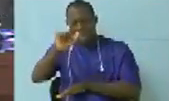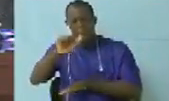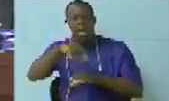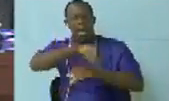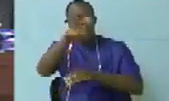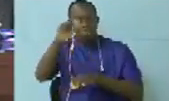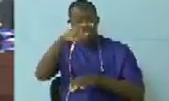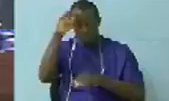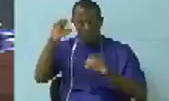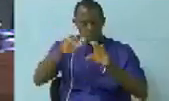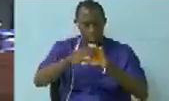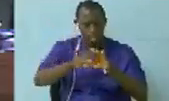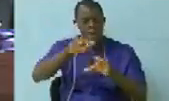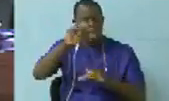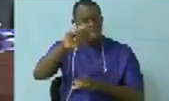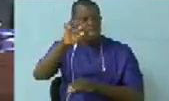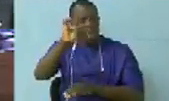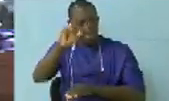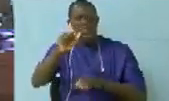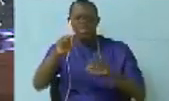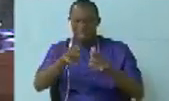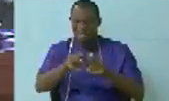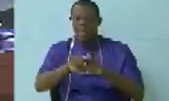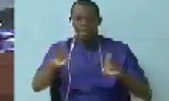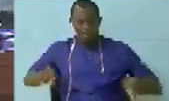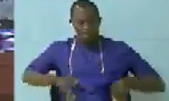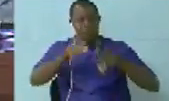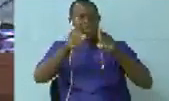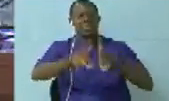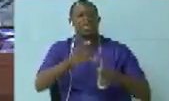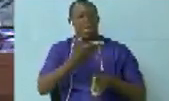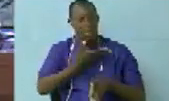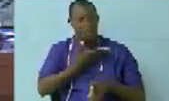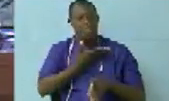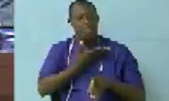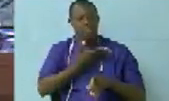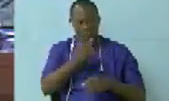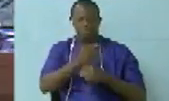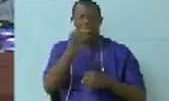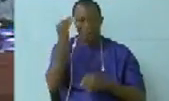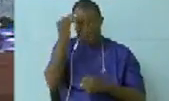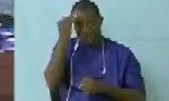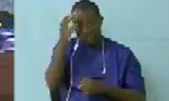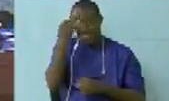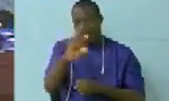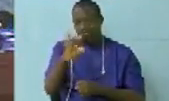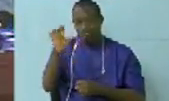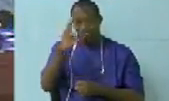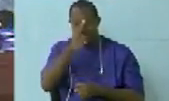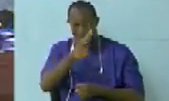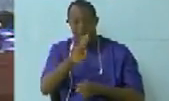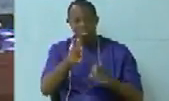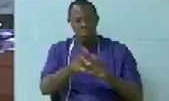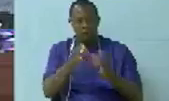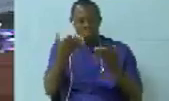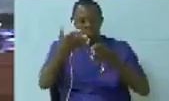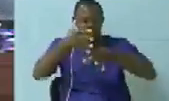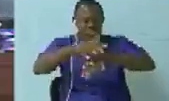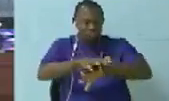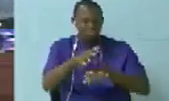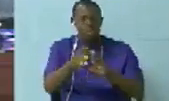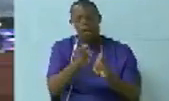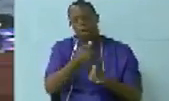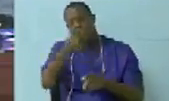So it made sense to really combine these hearings. We've done so with regards to other themes that have a